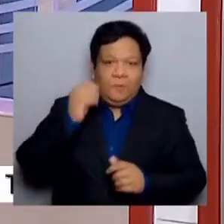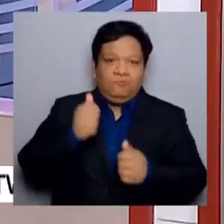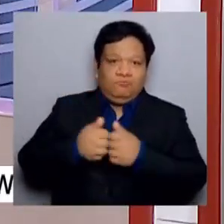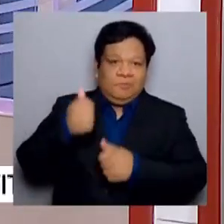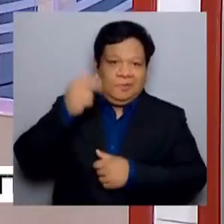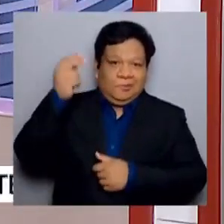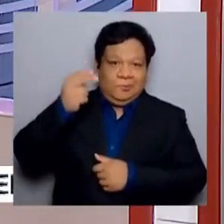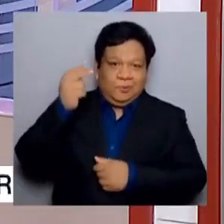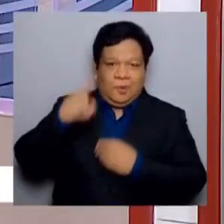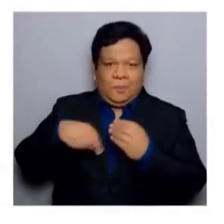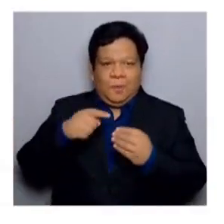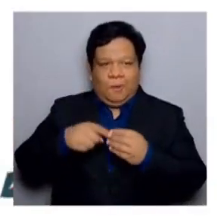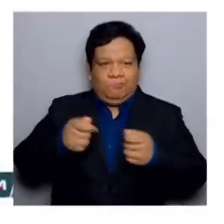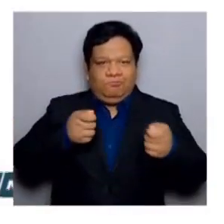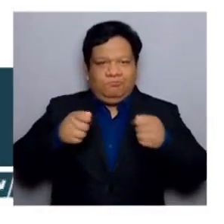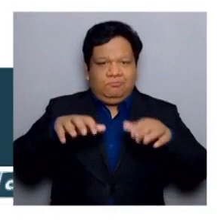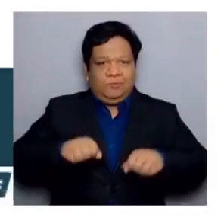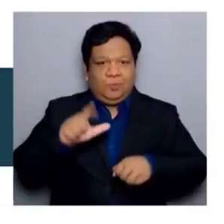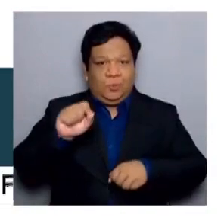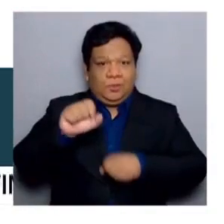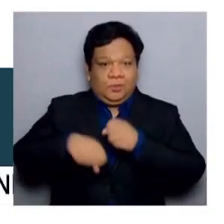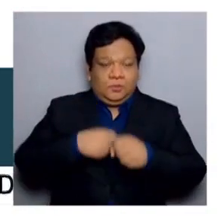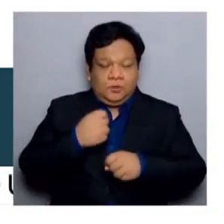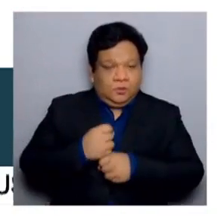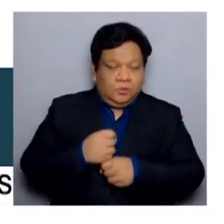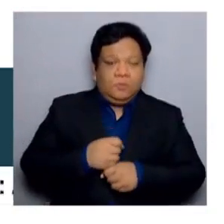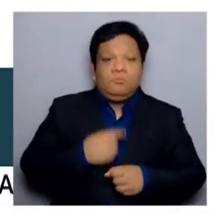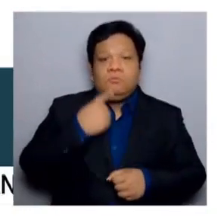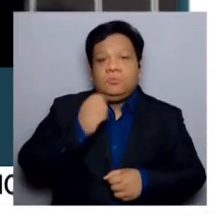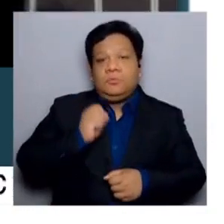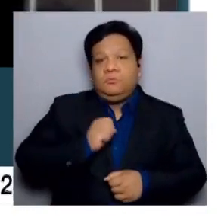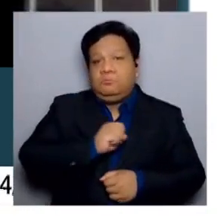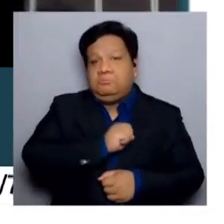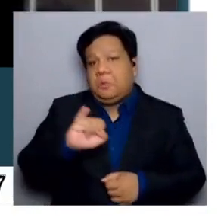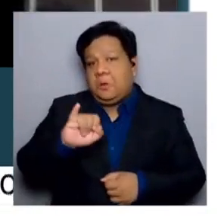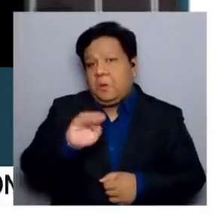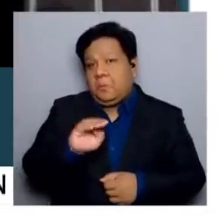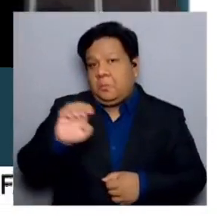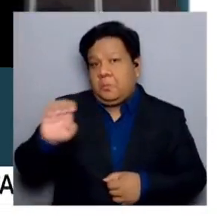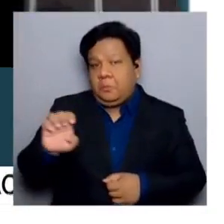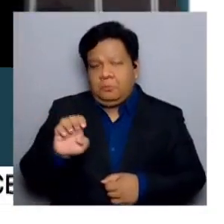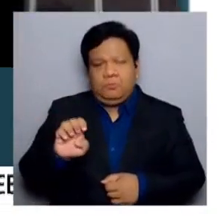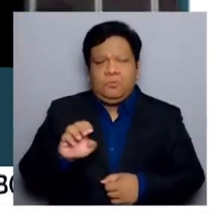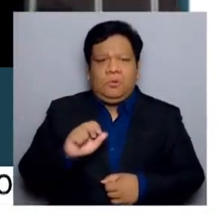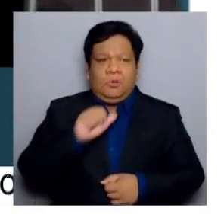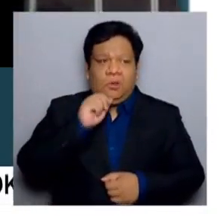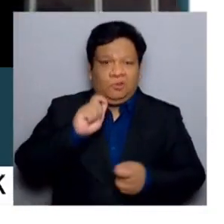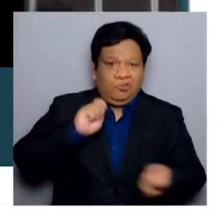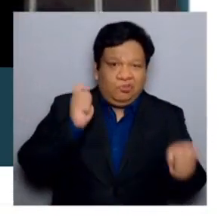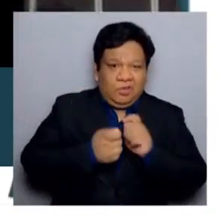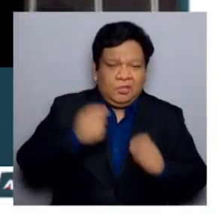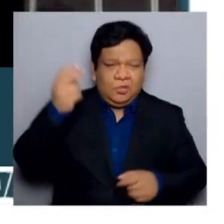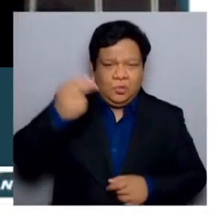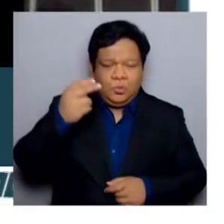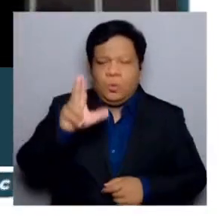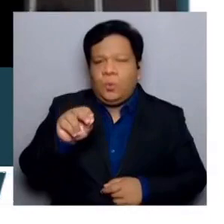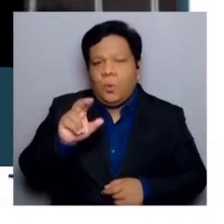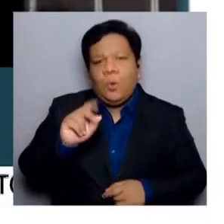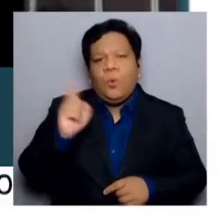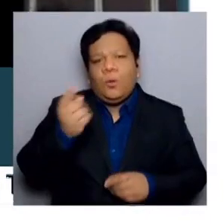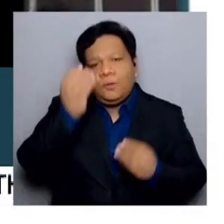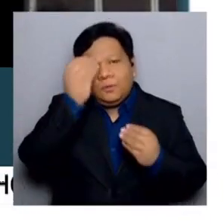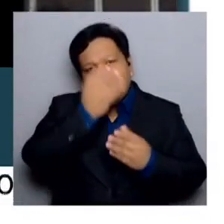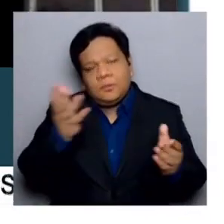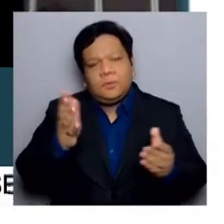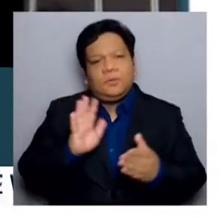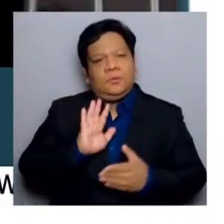Aimee Marcos says they will only tell their side of the story and answer issues hounding their family. President-elect Ferdinand Marcos Jr., though, has been